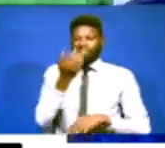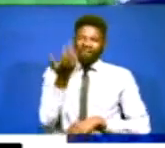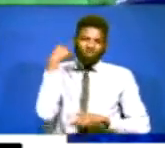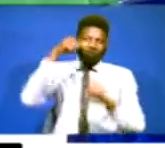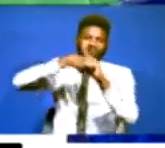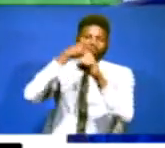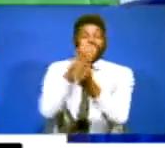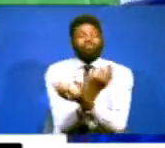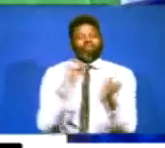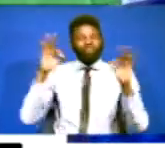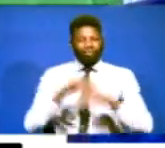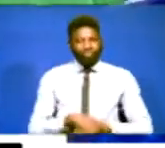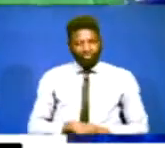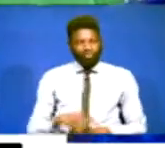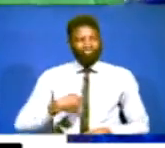I want to urge